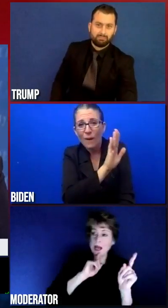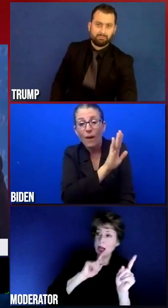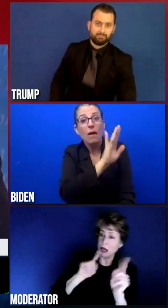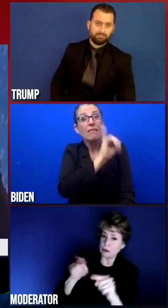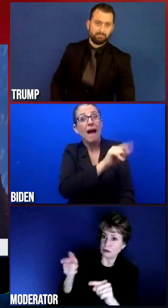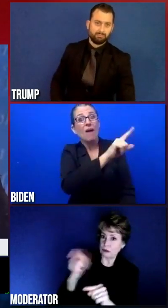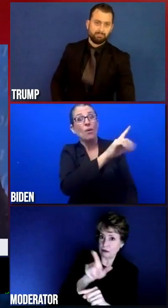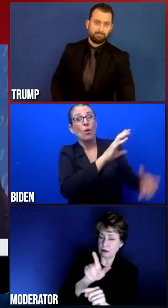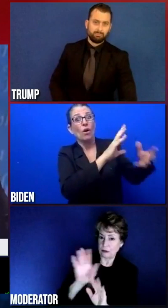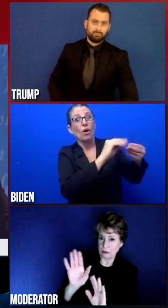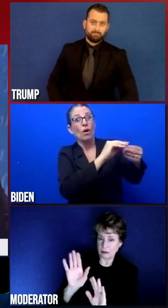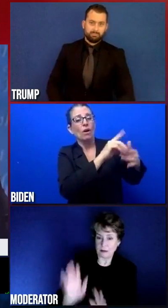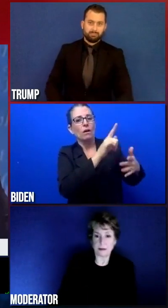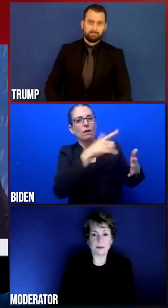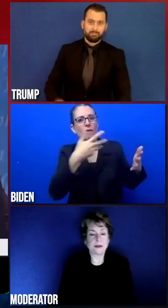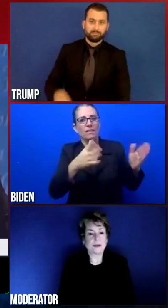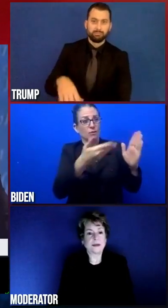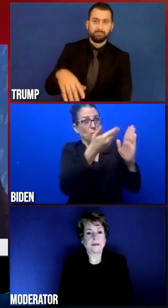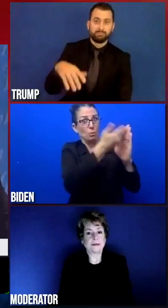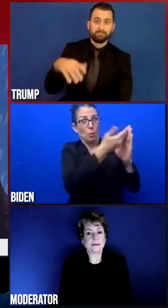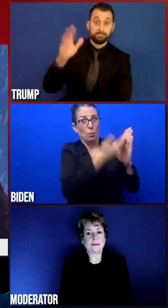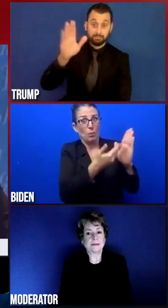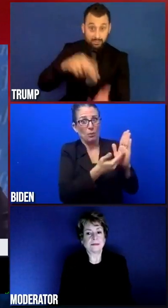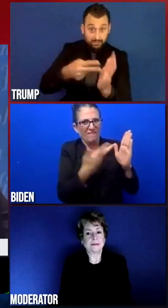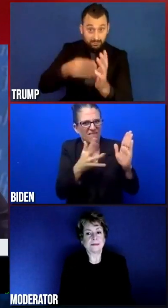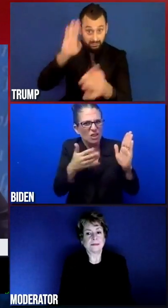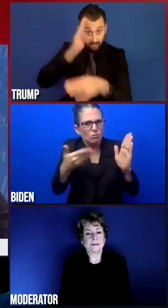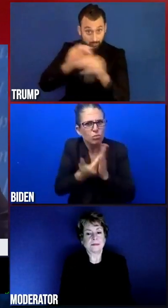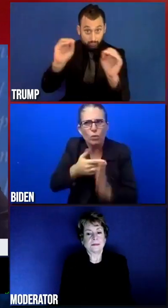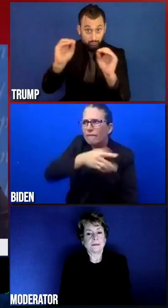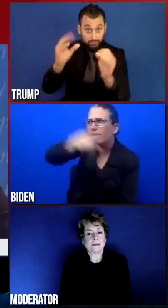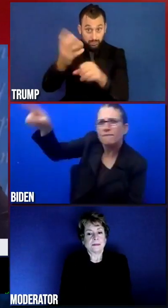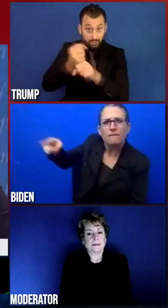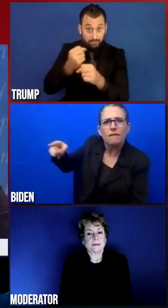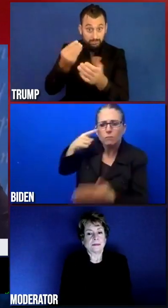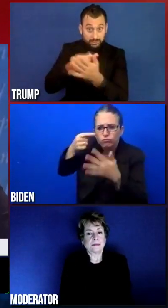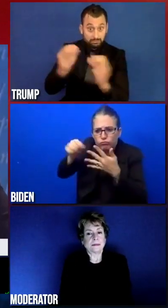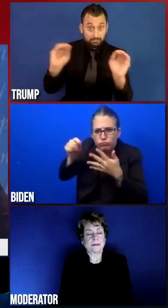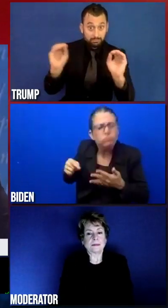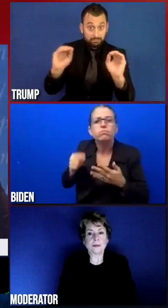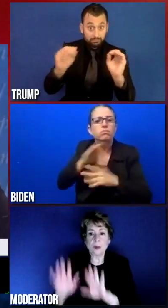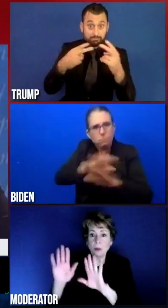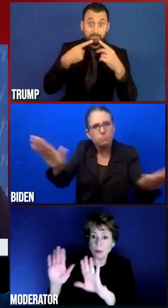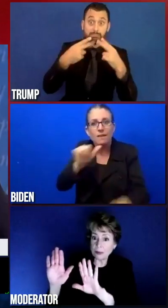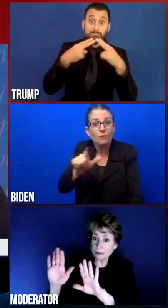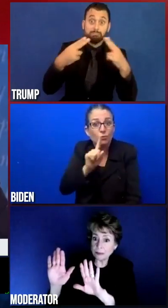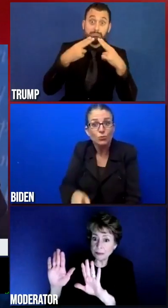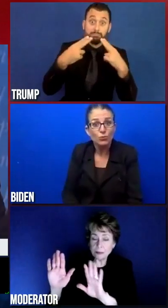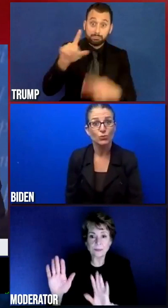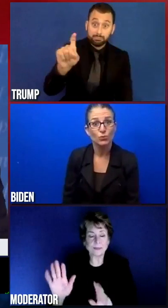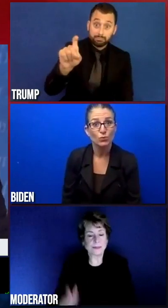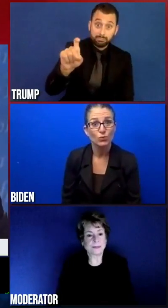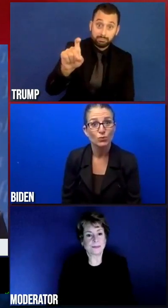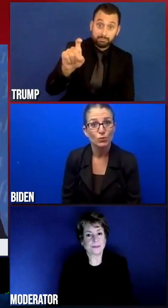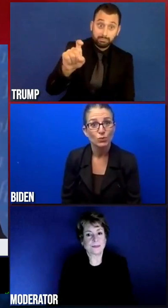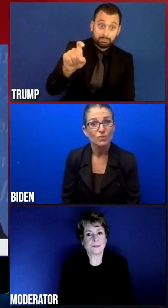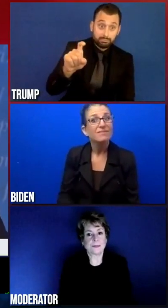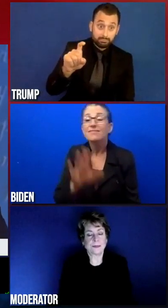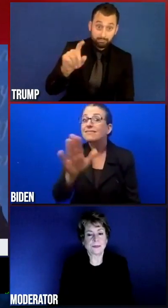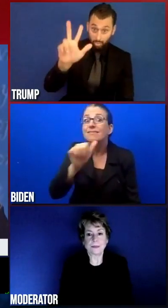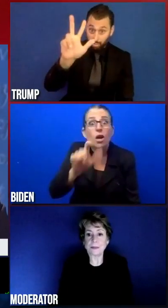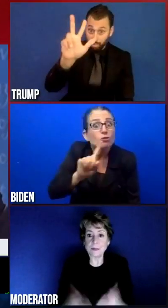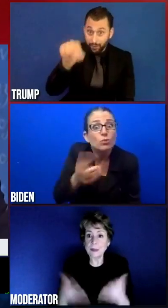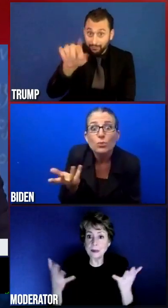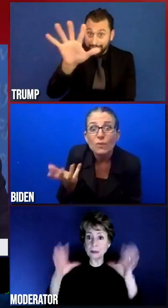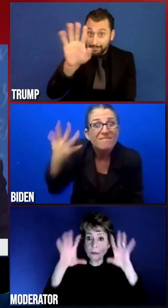million, Joe? Mr. Vice, he got $3.5 million. It is not true. Oh, really? Mr. President, it's an open